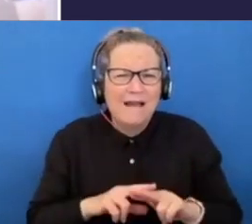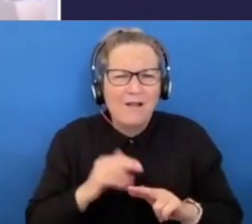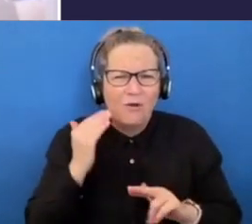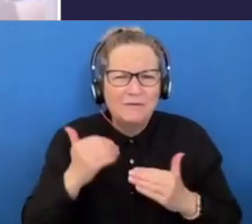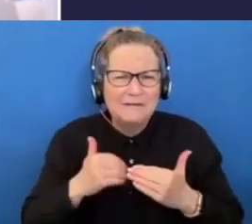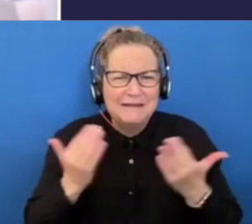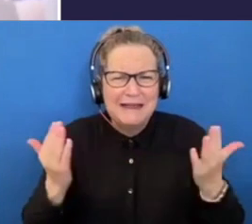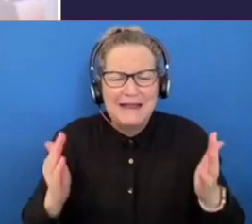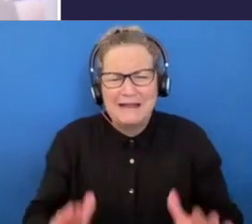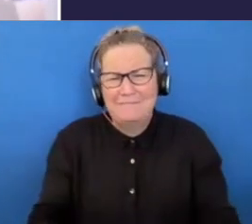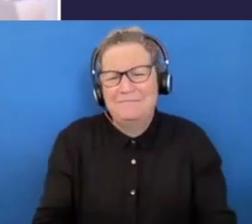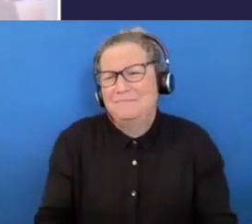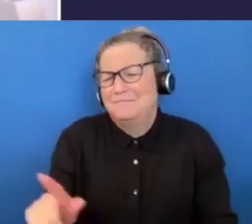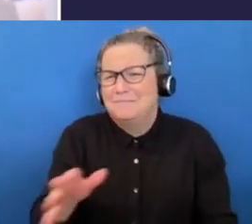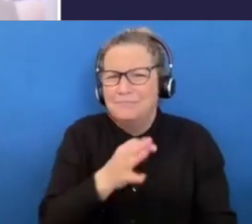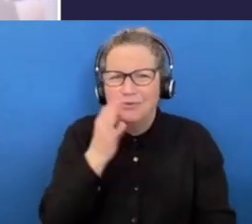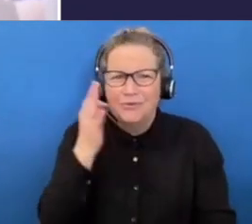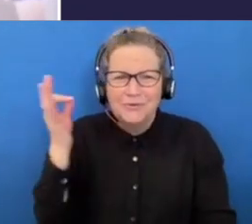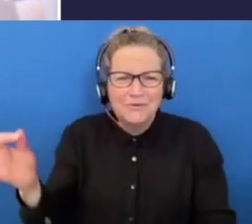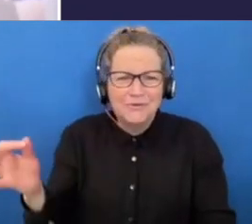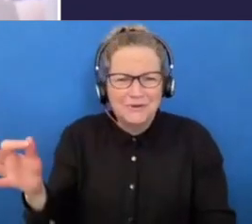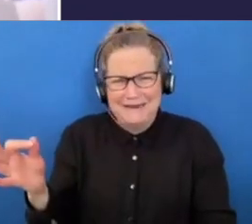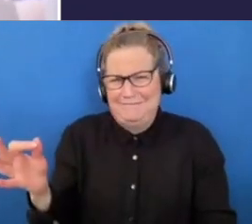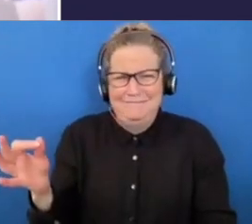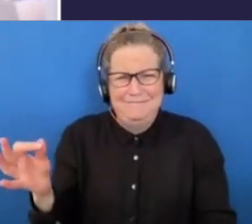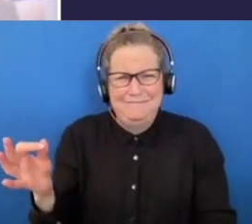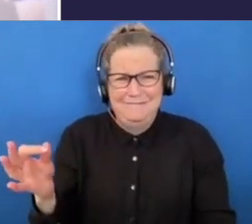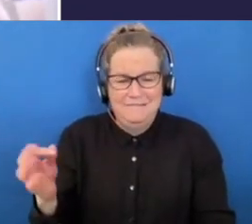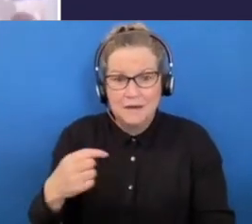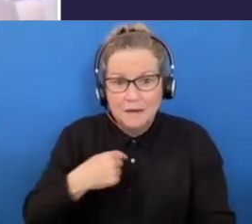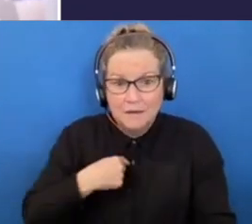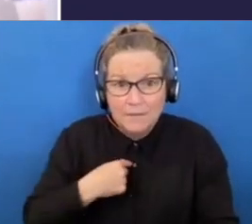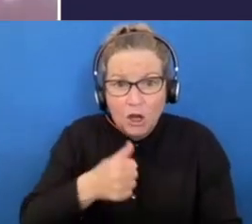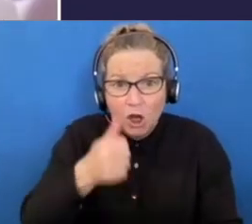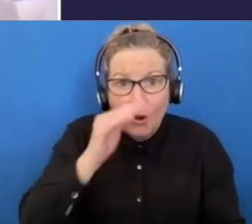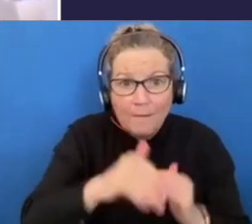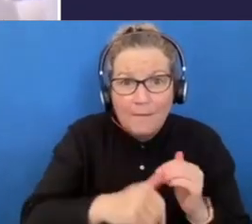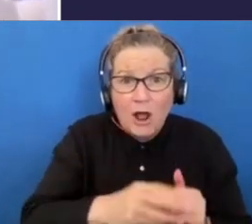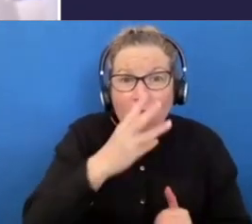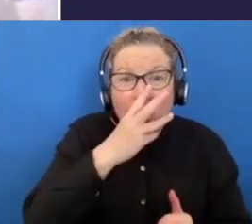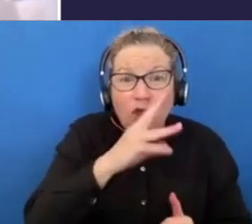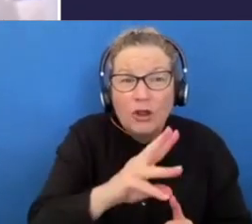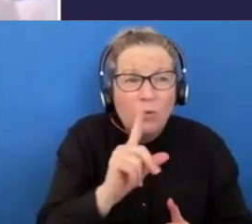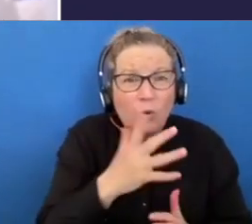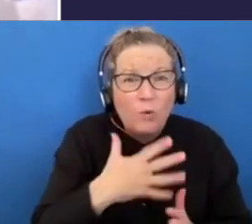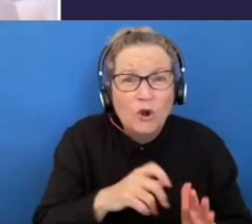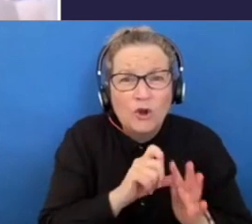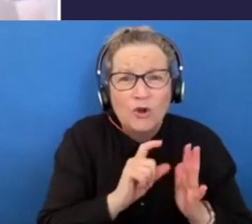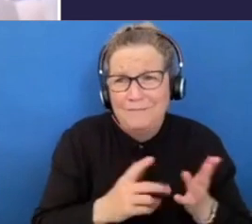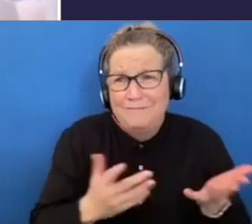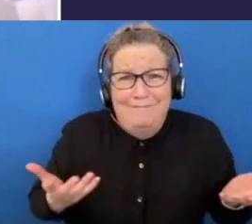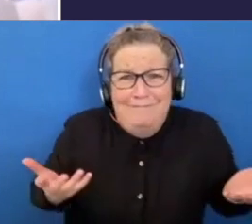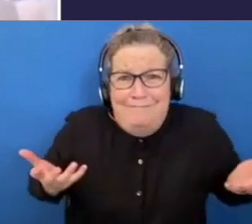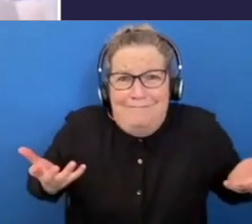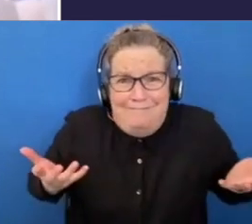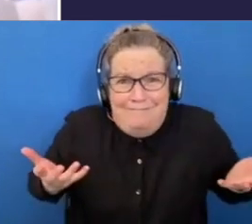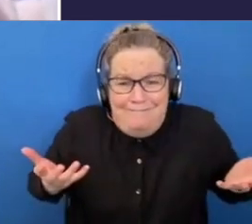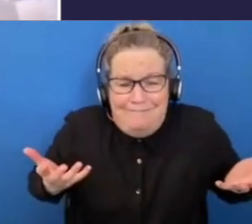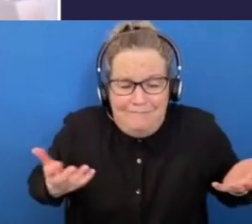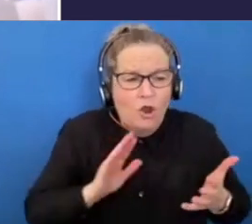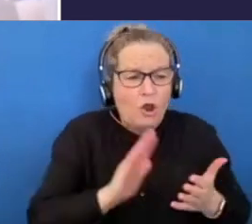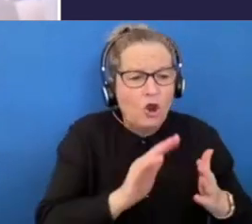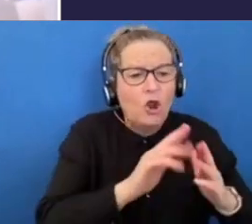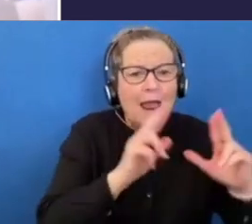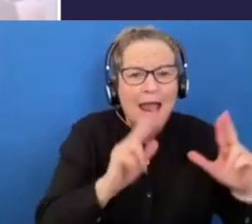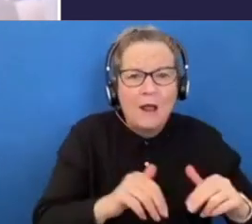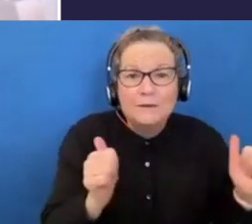do stuff that she wants to do. I don't even know what 30-year-olds want to do. So having housemates that are, her age group,